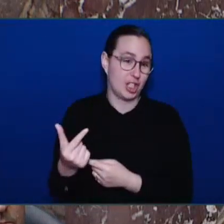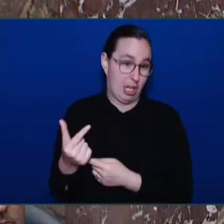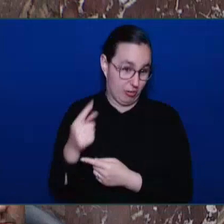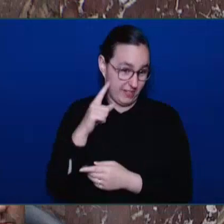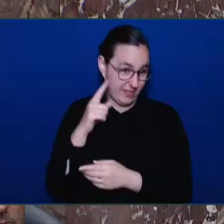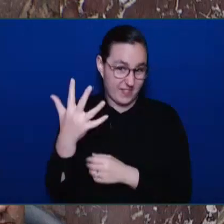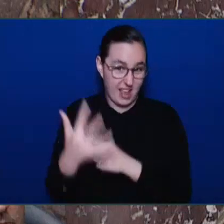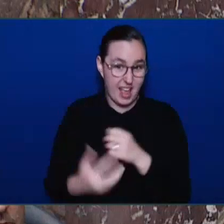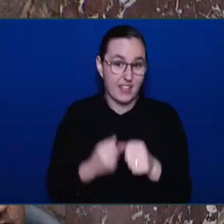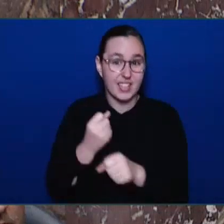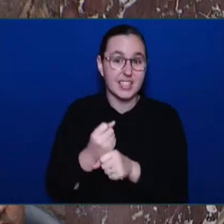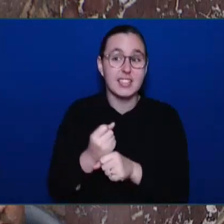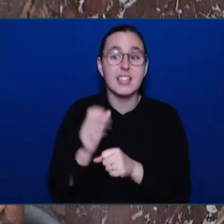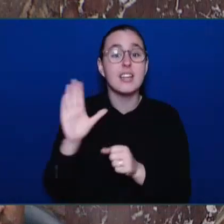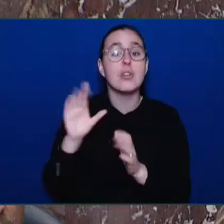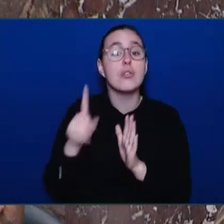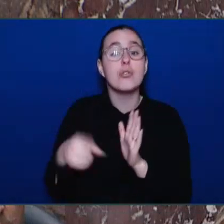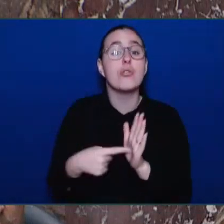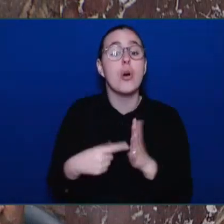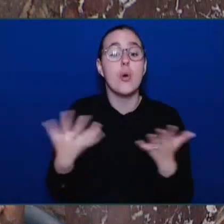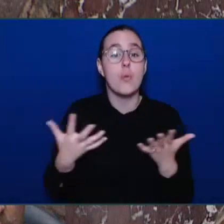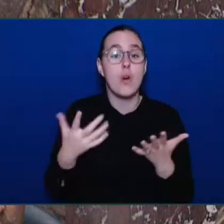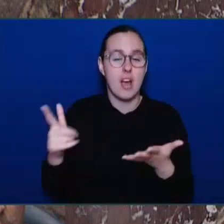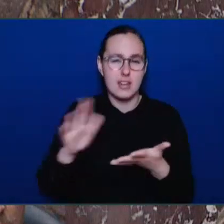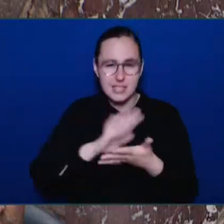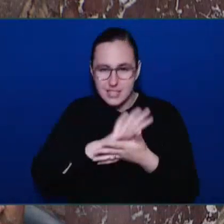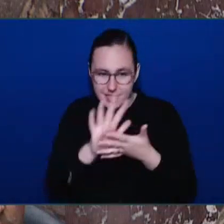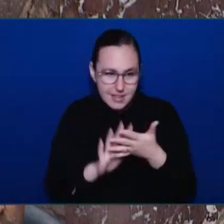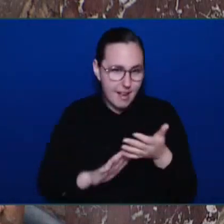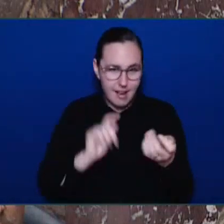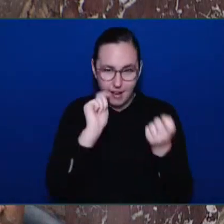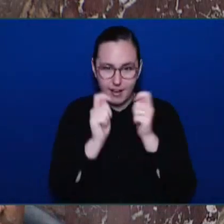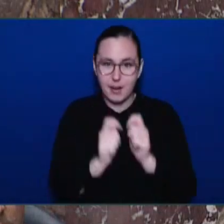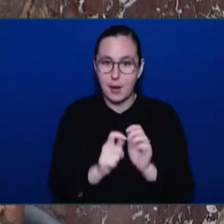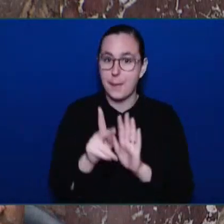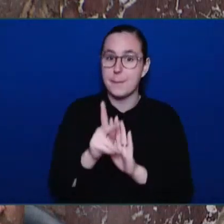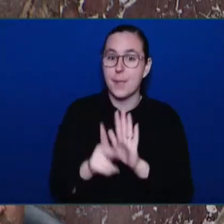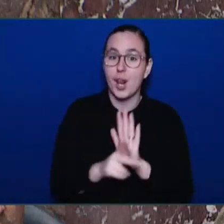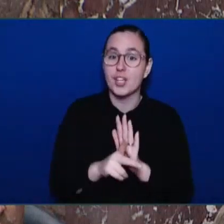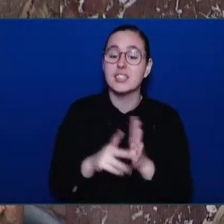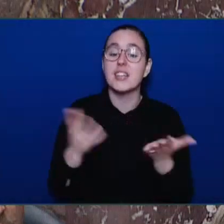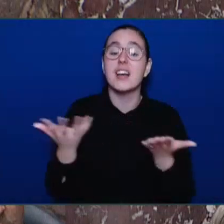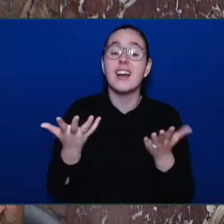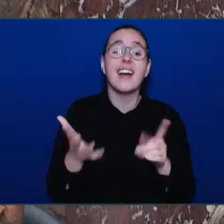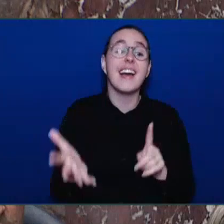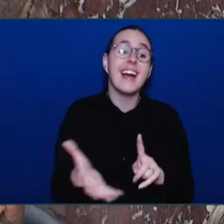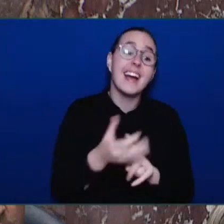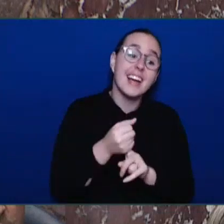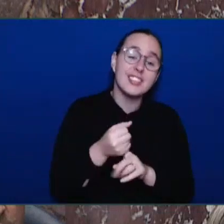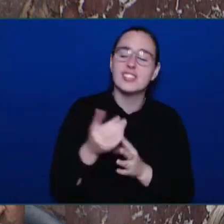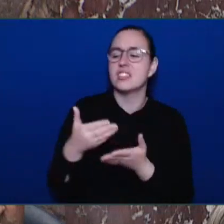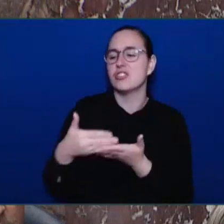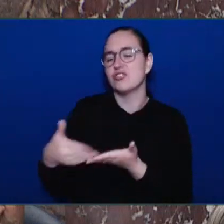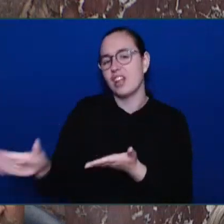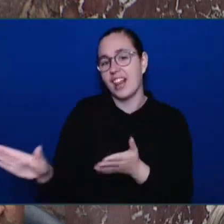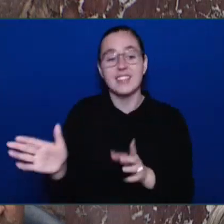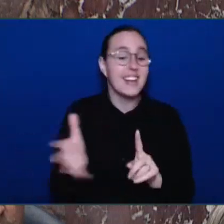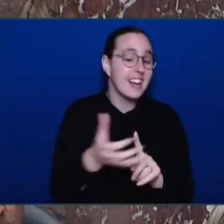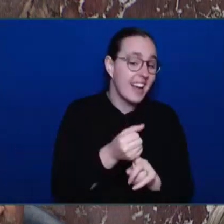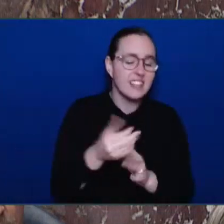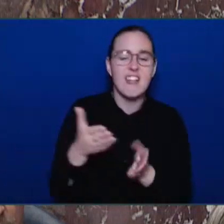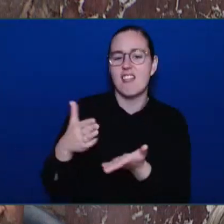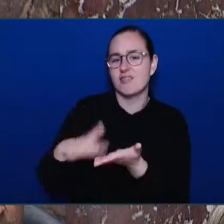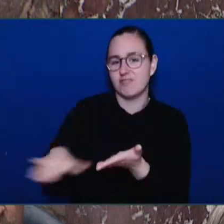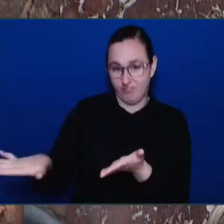of a failed catch and release policy that was responsible for an explosion of violent repeat offenders being